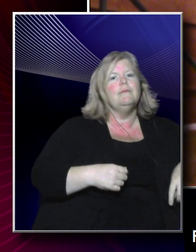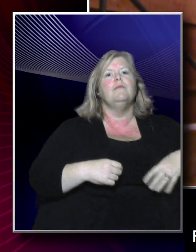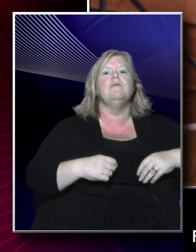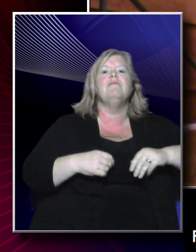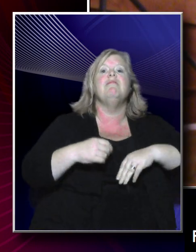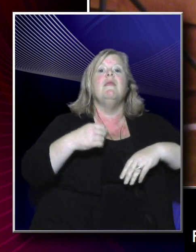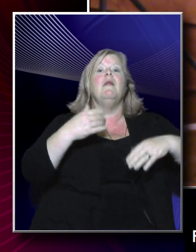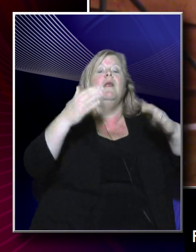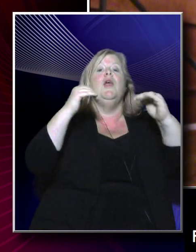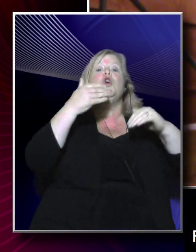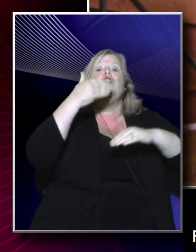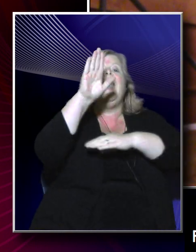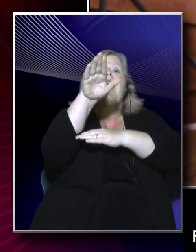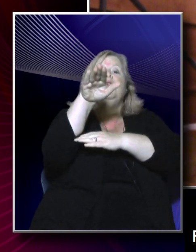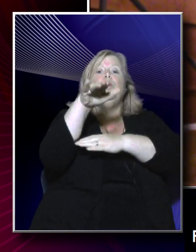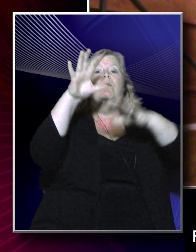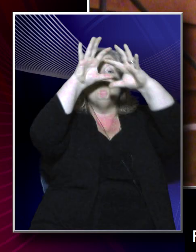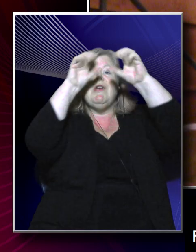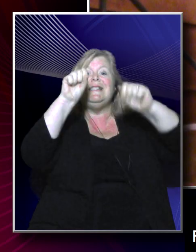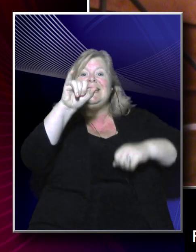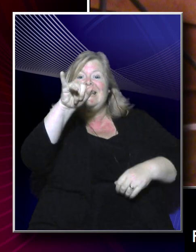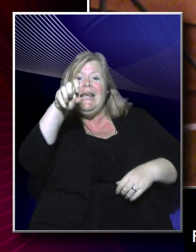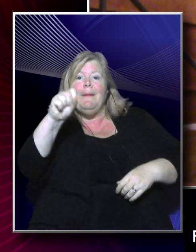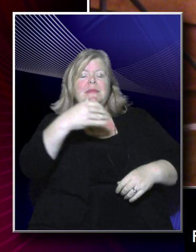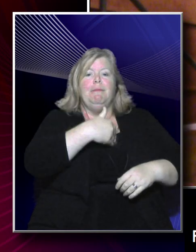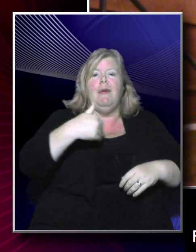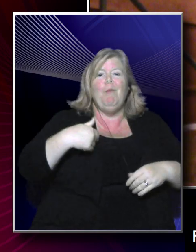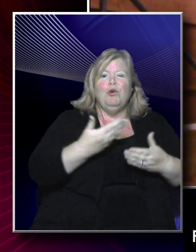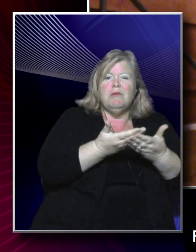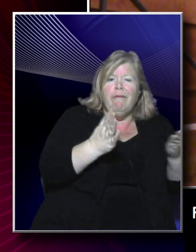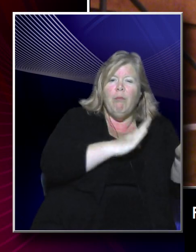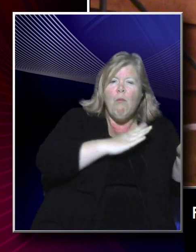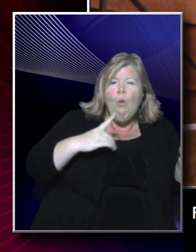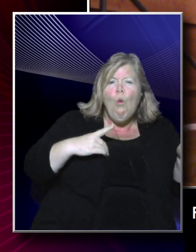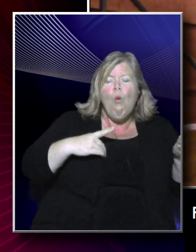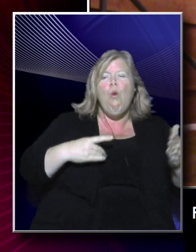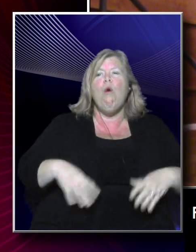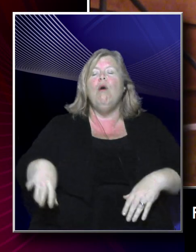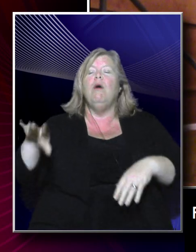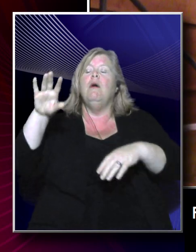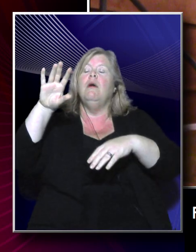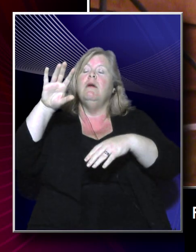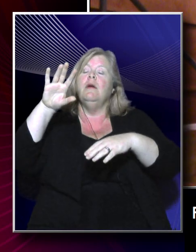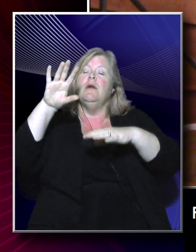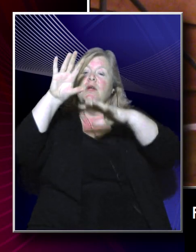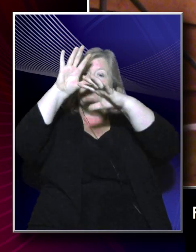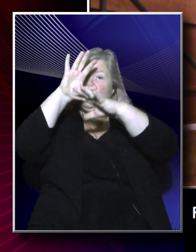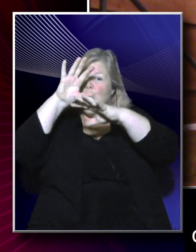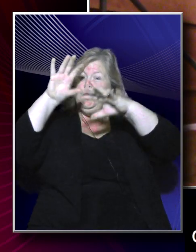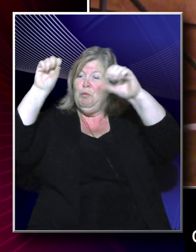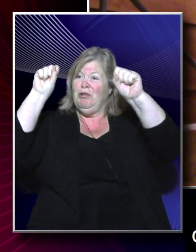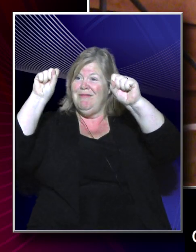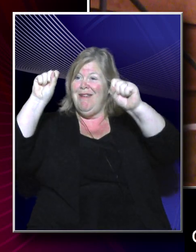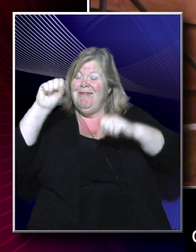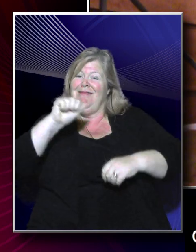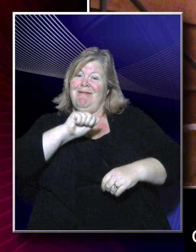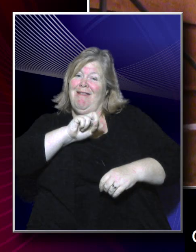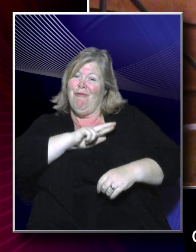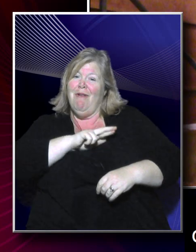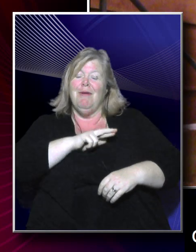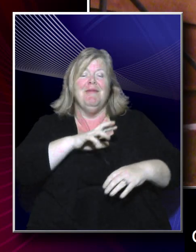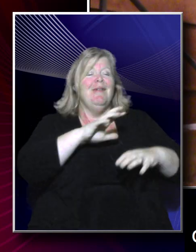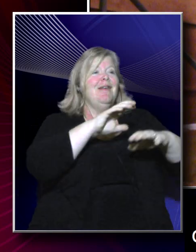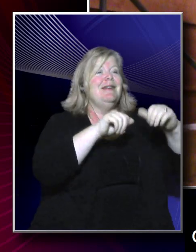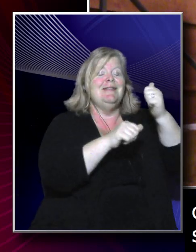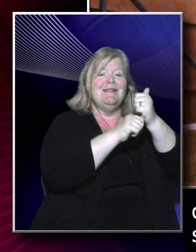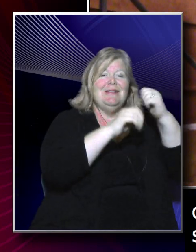Good afternoon, President Sims, members of the board, Superintendent Reichman, and Assistant Superintendent Rex, and